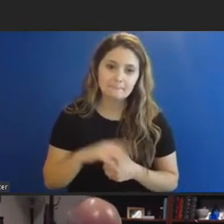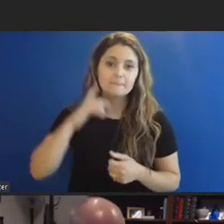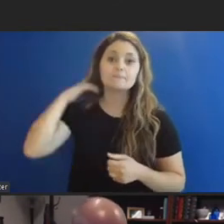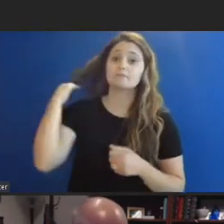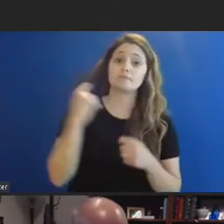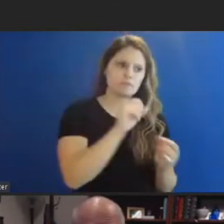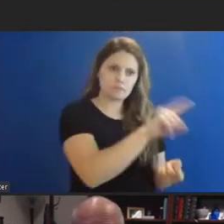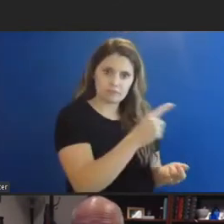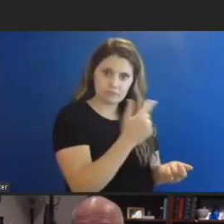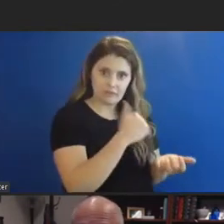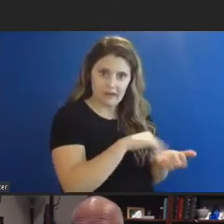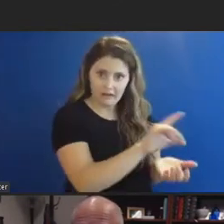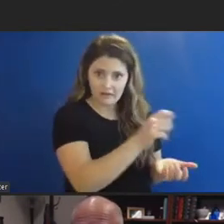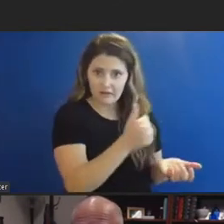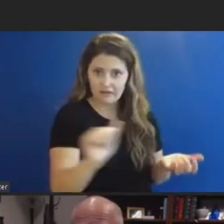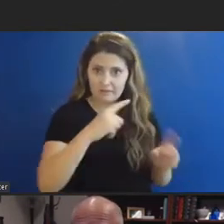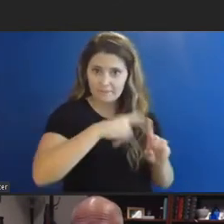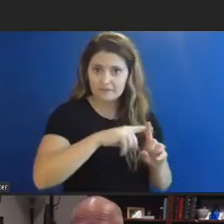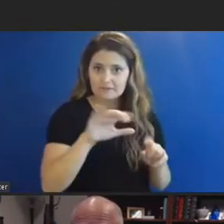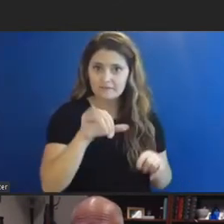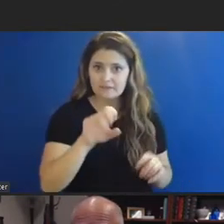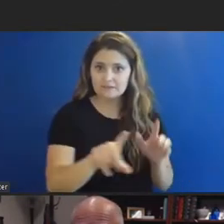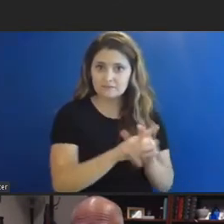Have there been any positive cases in schools?